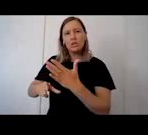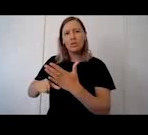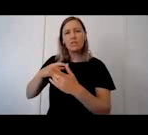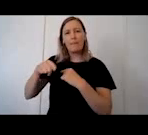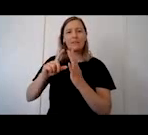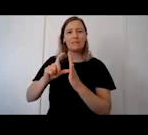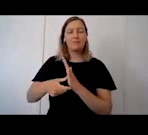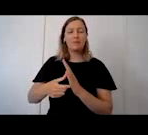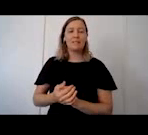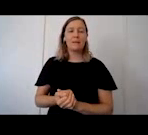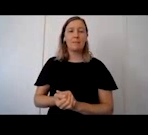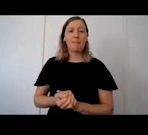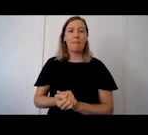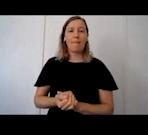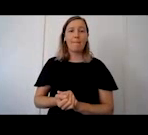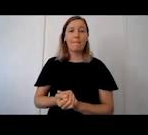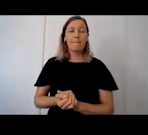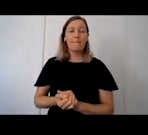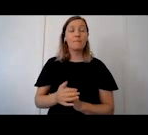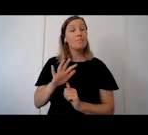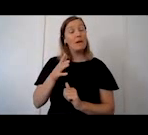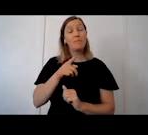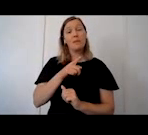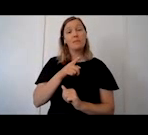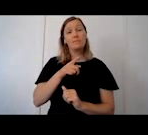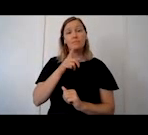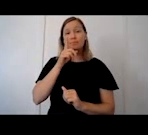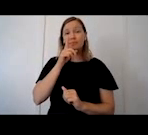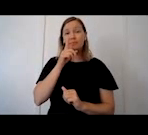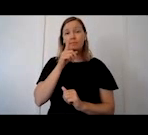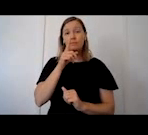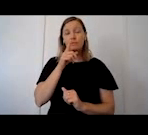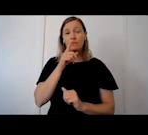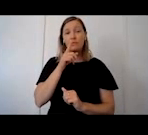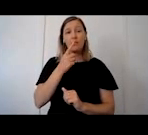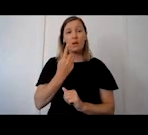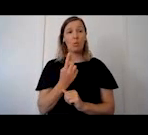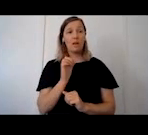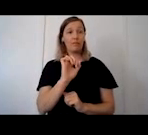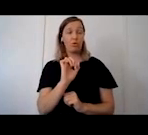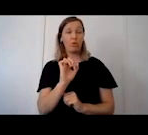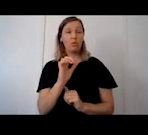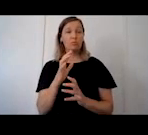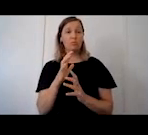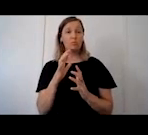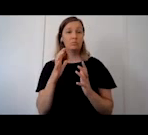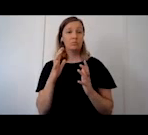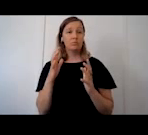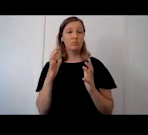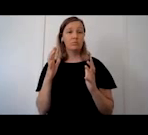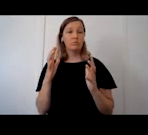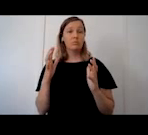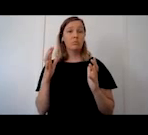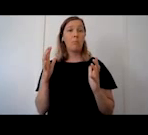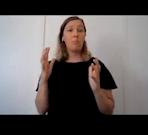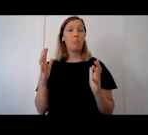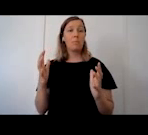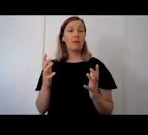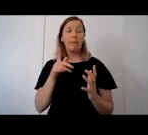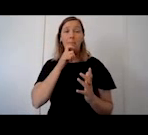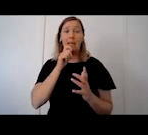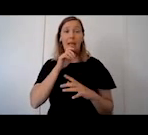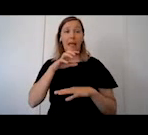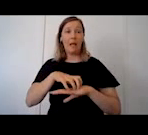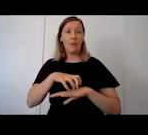that may be something that you want to see if one of your major outlets would